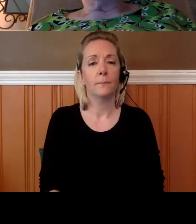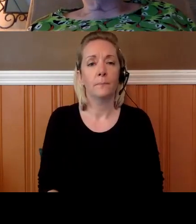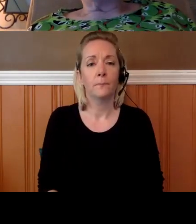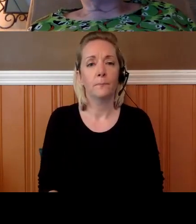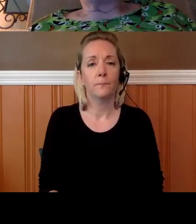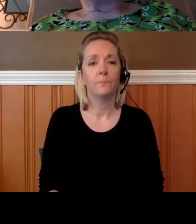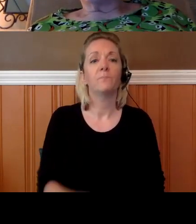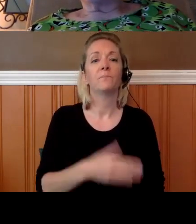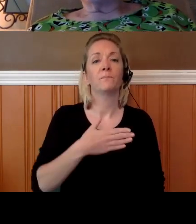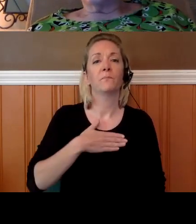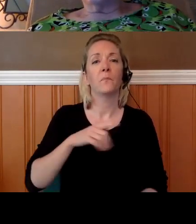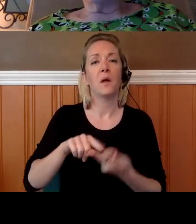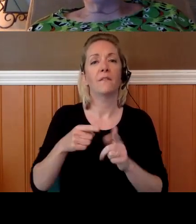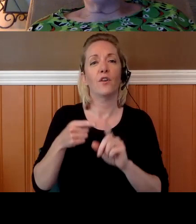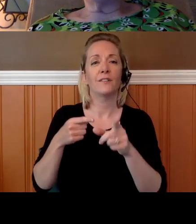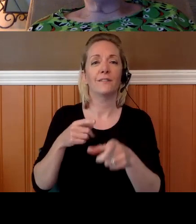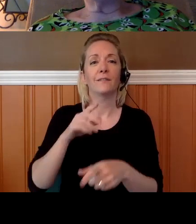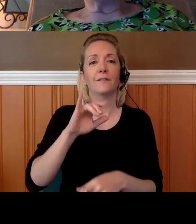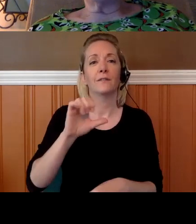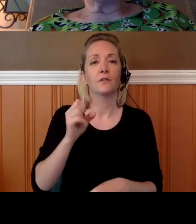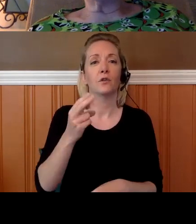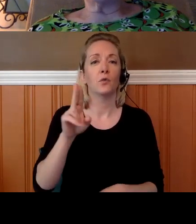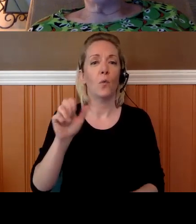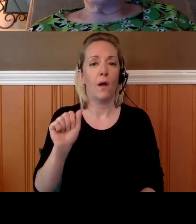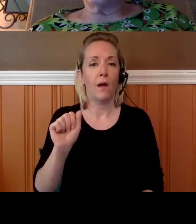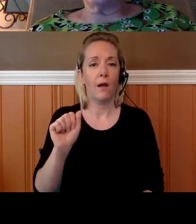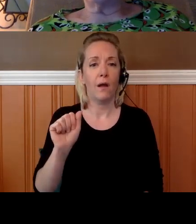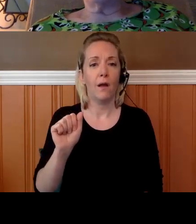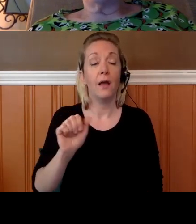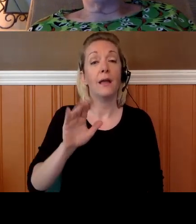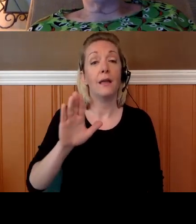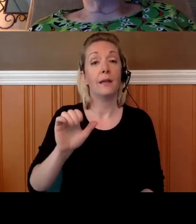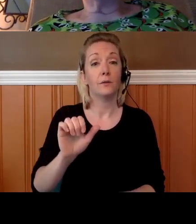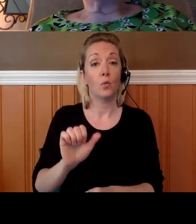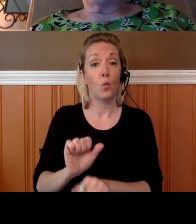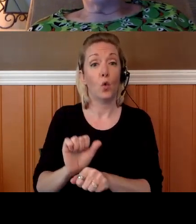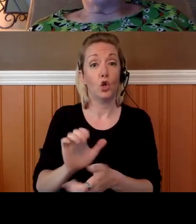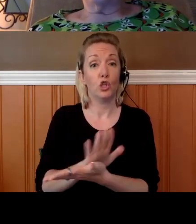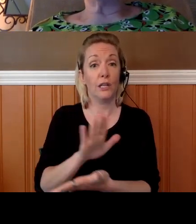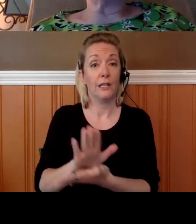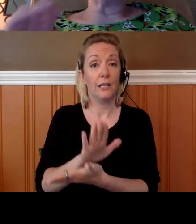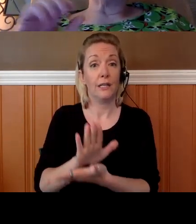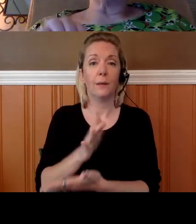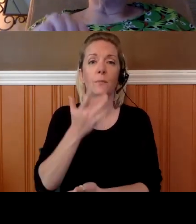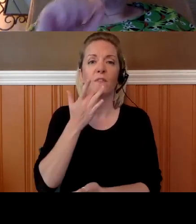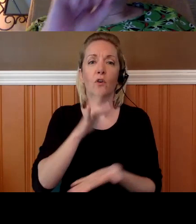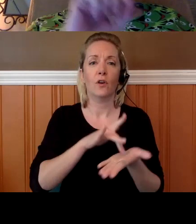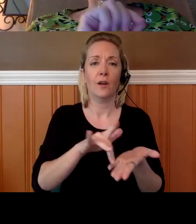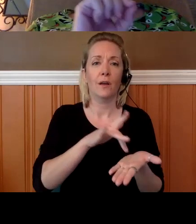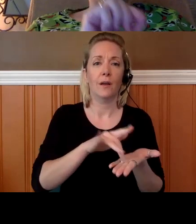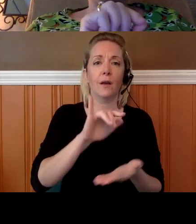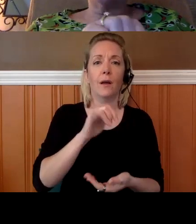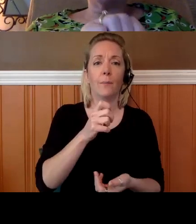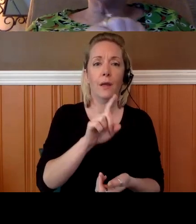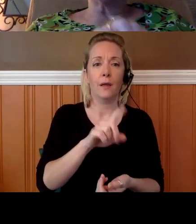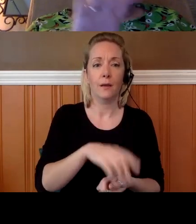This is my friend Joshua, who wants to do his worksheet on the iPad. So that worksheet that you see on